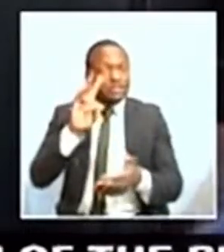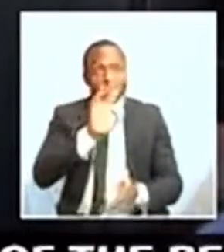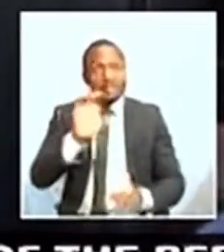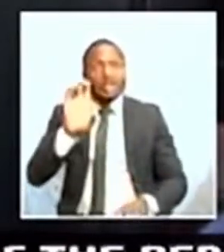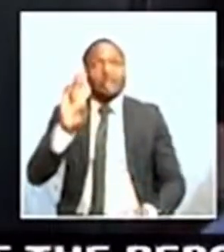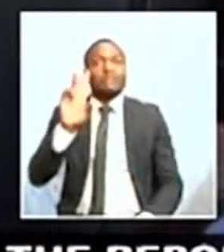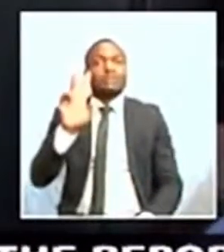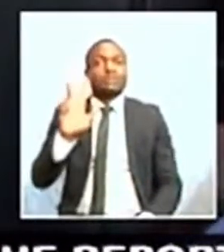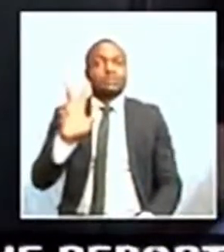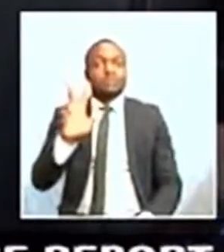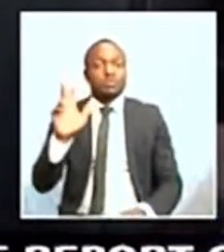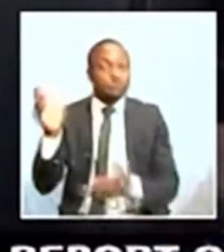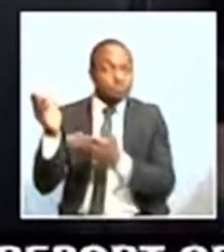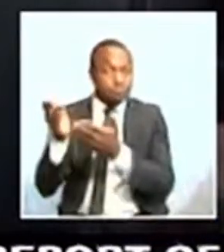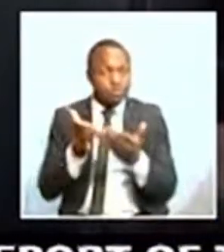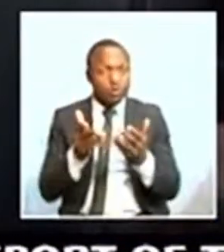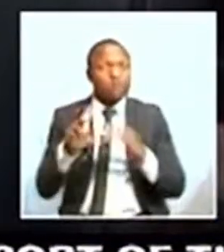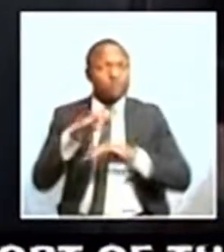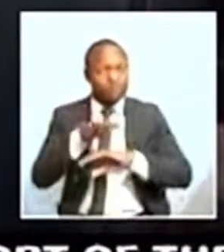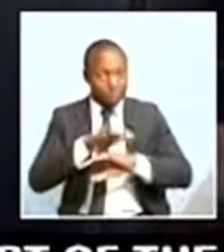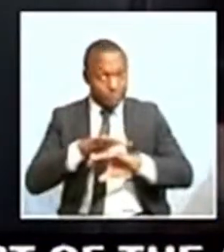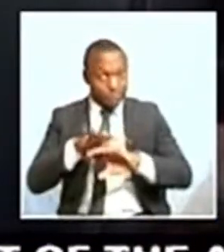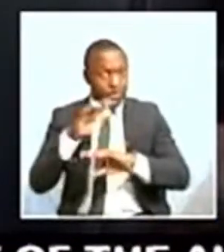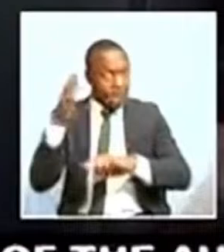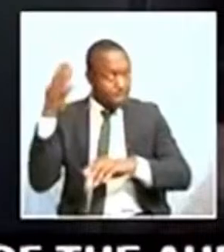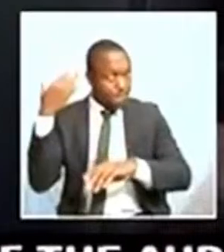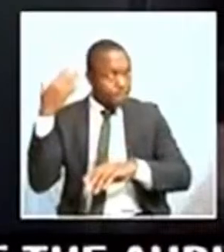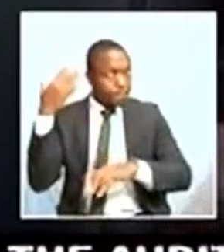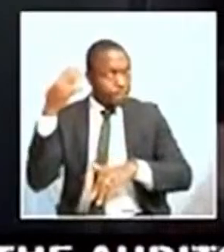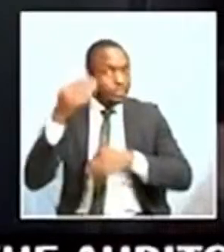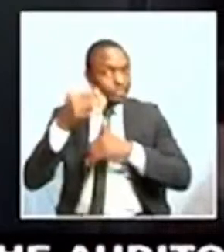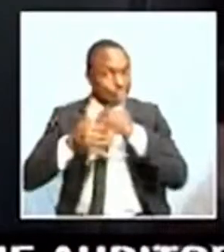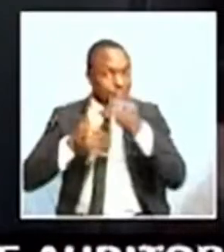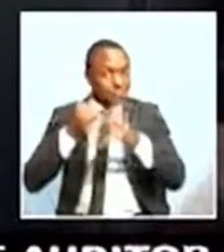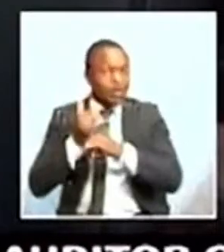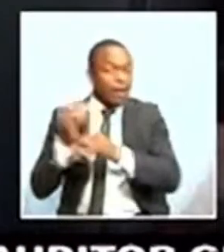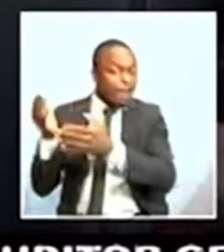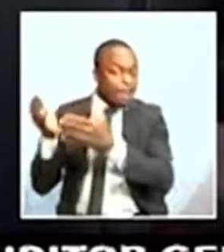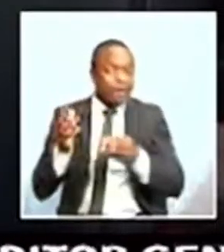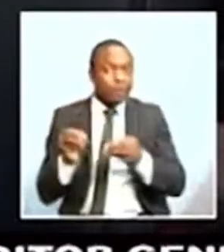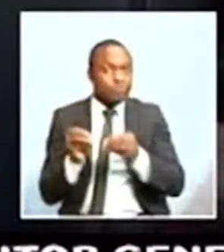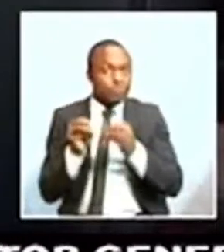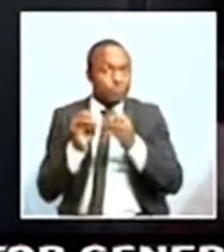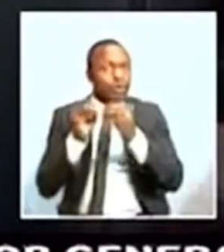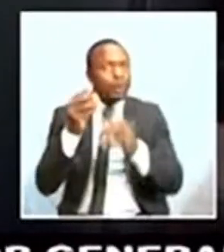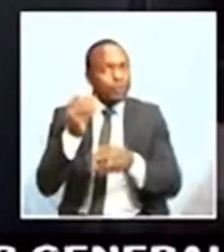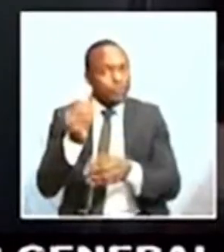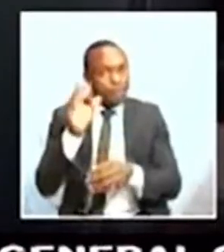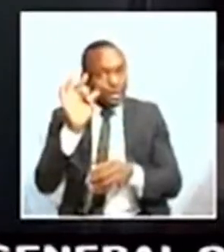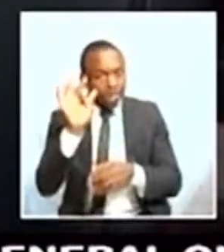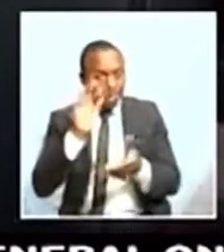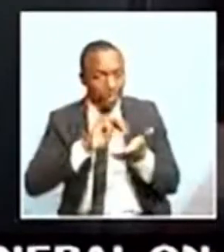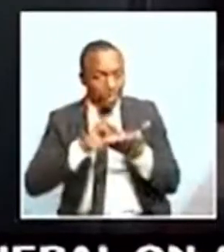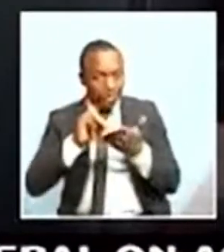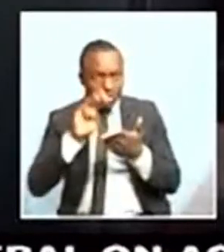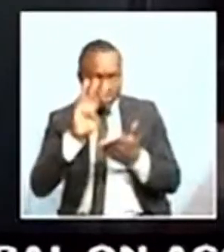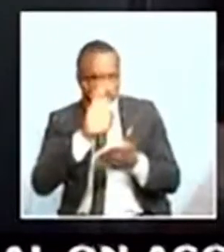4,356,773 were brought forward from the previous year, bringing the total funds available to